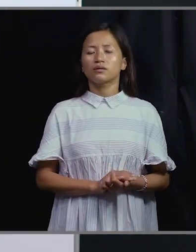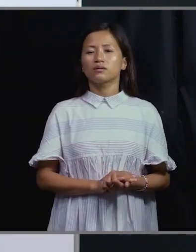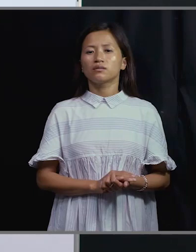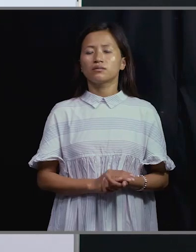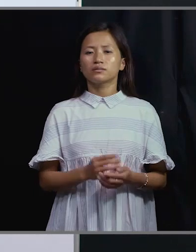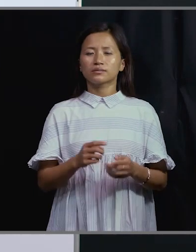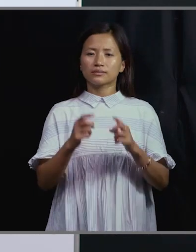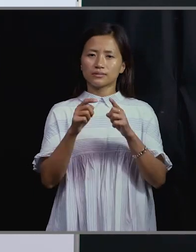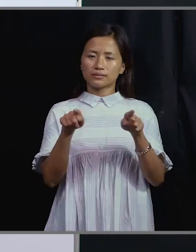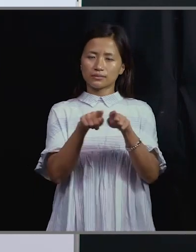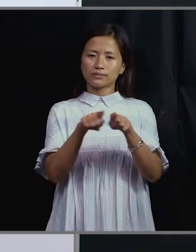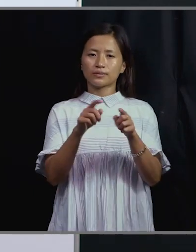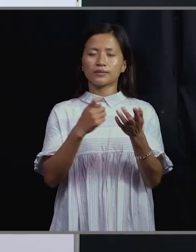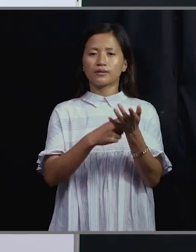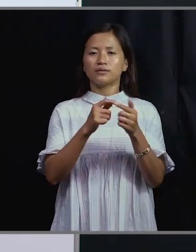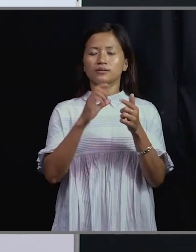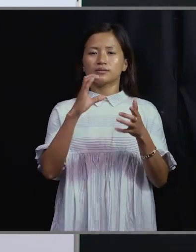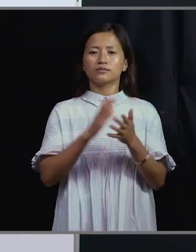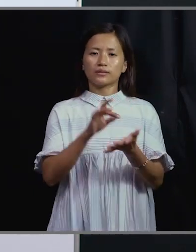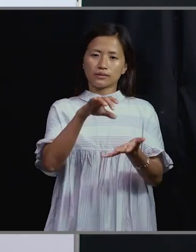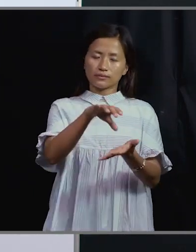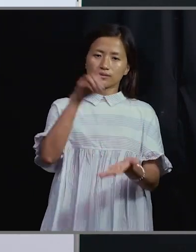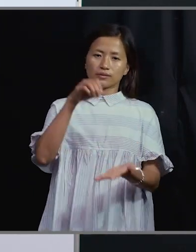the same reaction takes place.